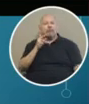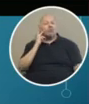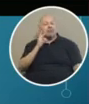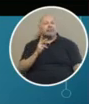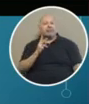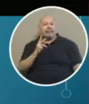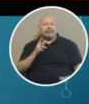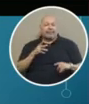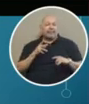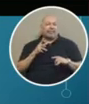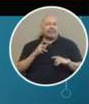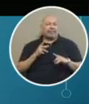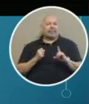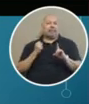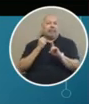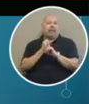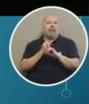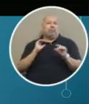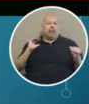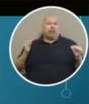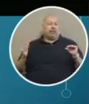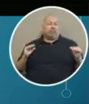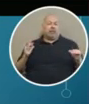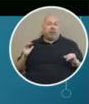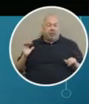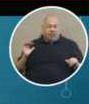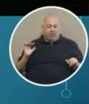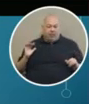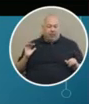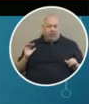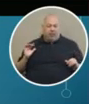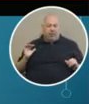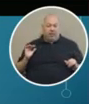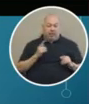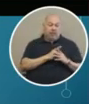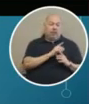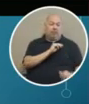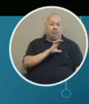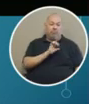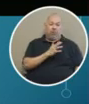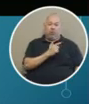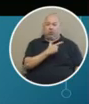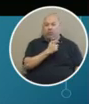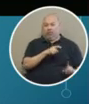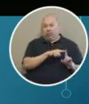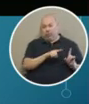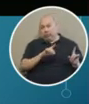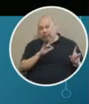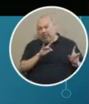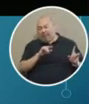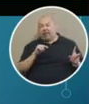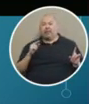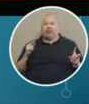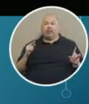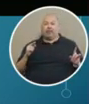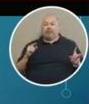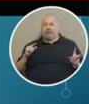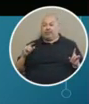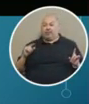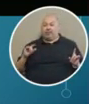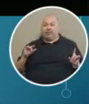of the cross-border restrictions, comparing the week of March 21st to the 25th compared to